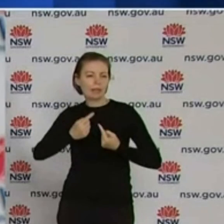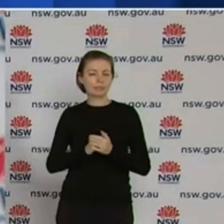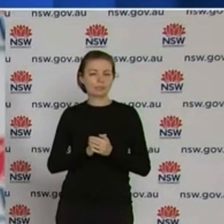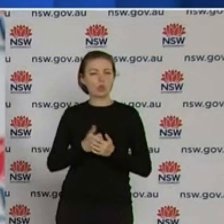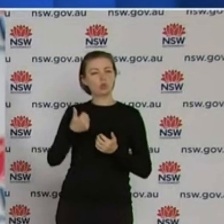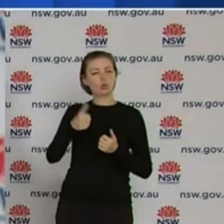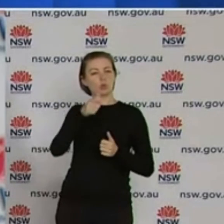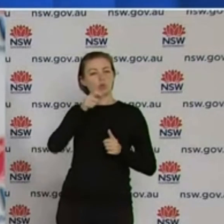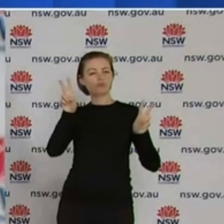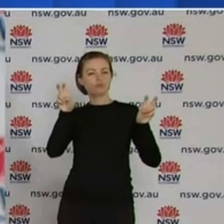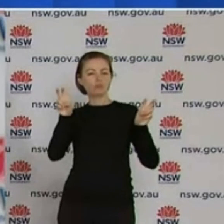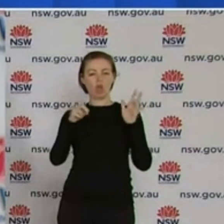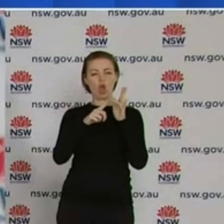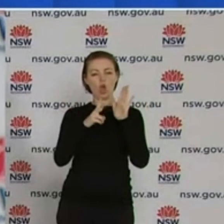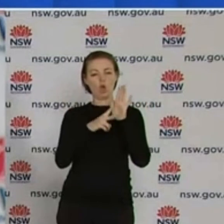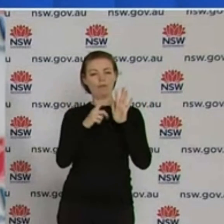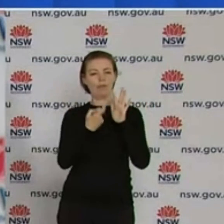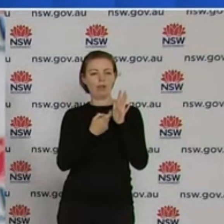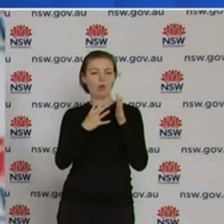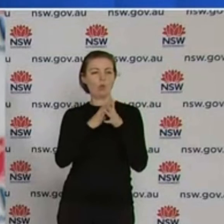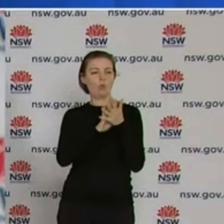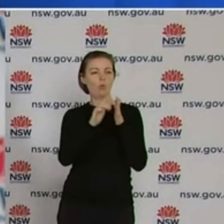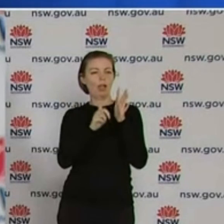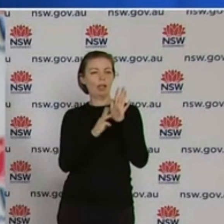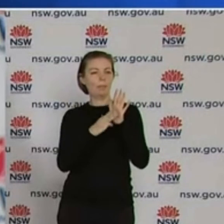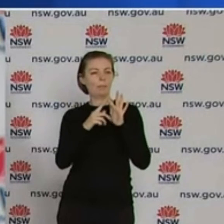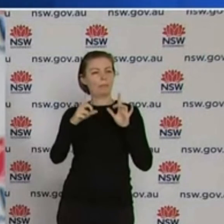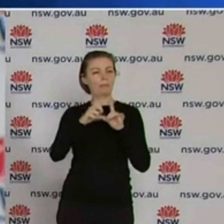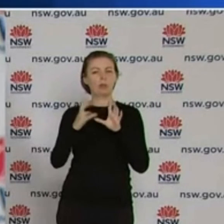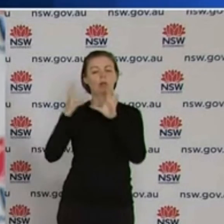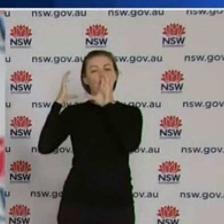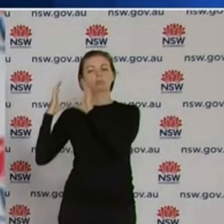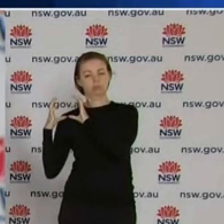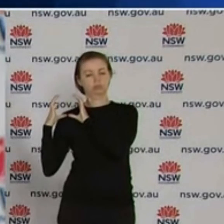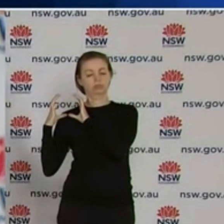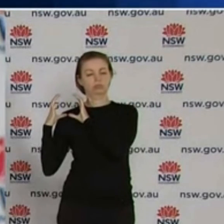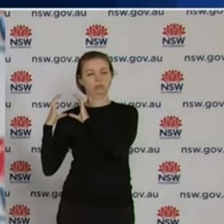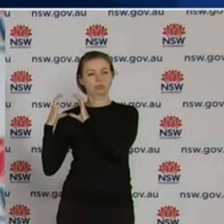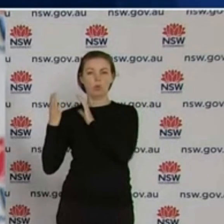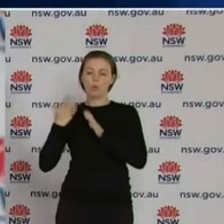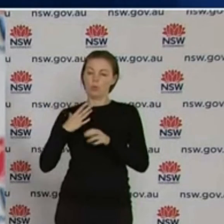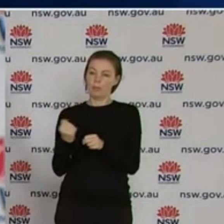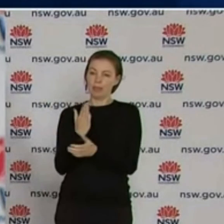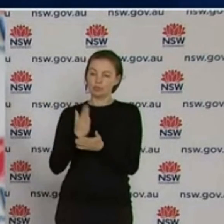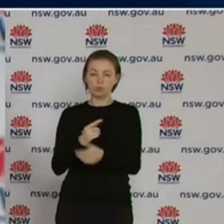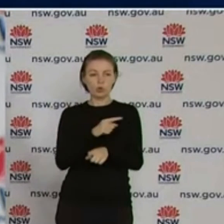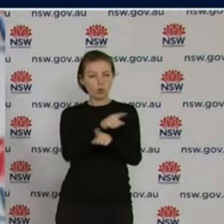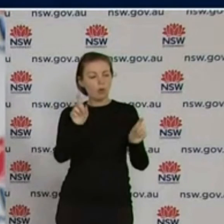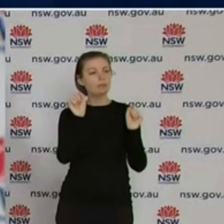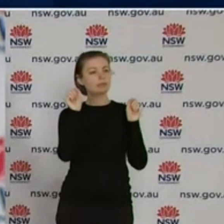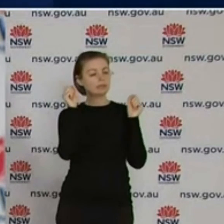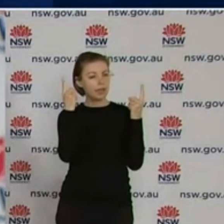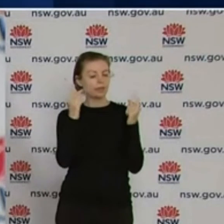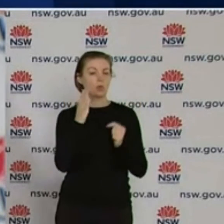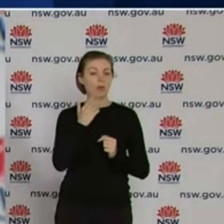technically overwhelmed. That is the language they used, and that is the language we kept to make sure the public appreciated that when we get